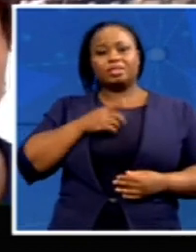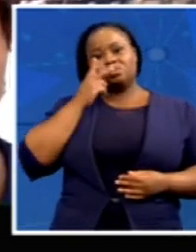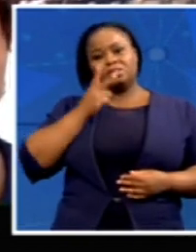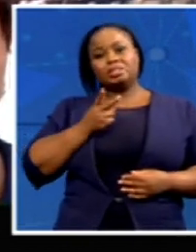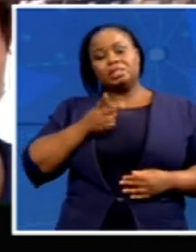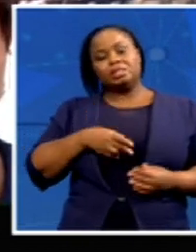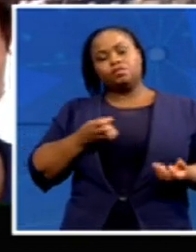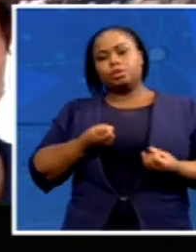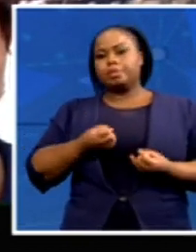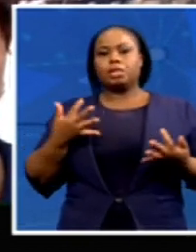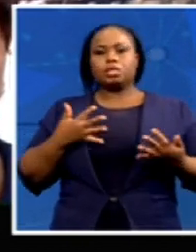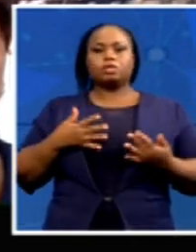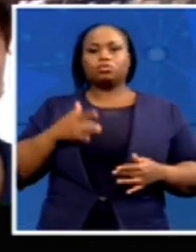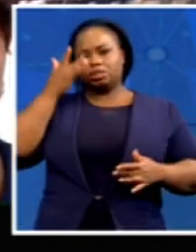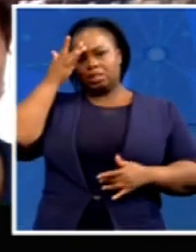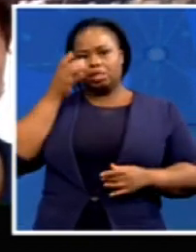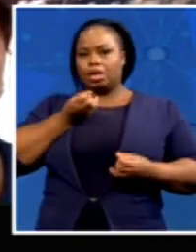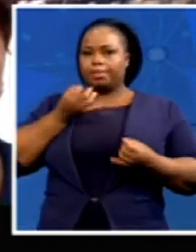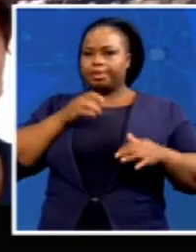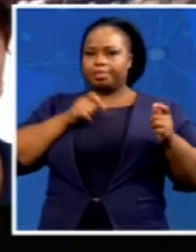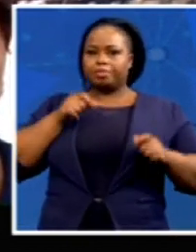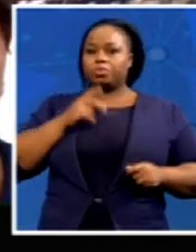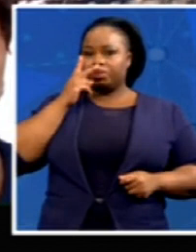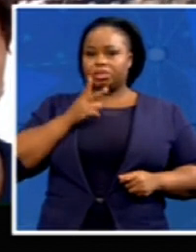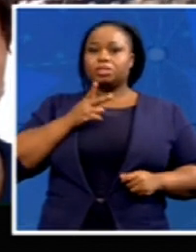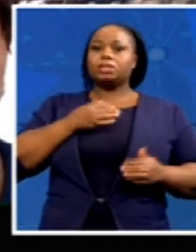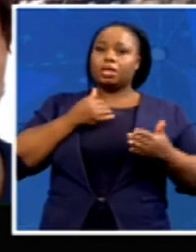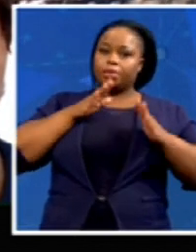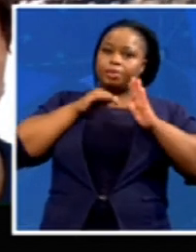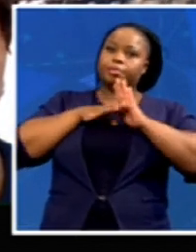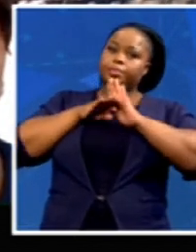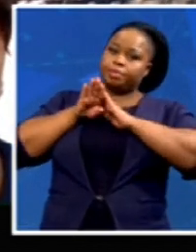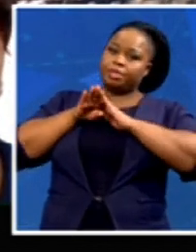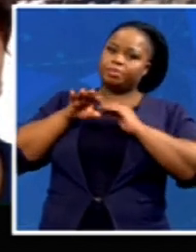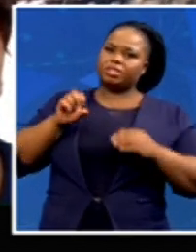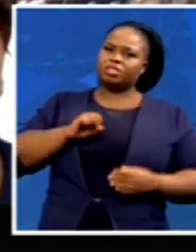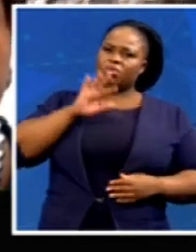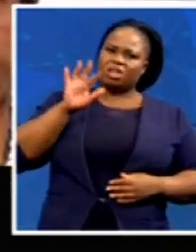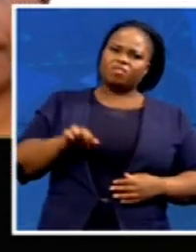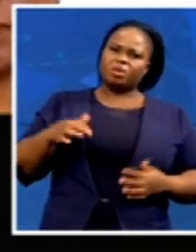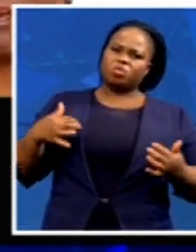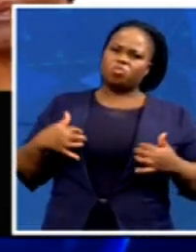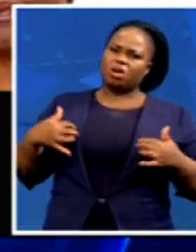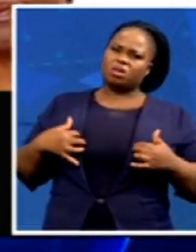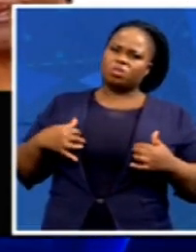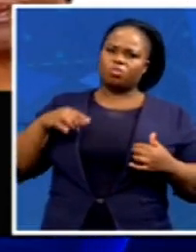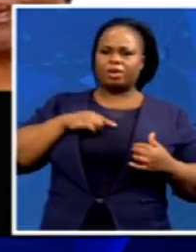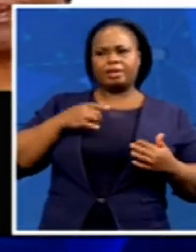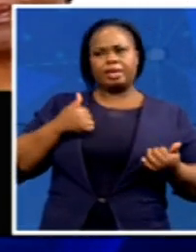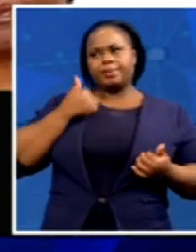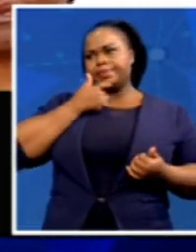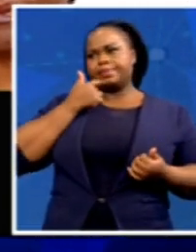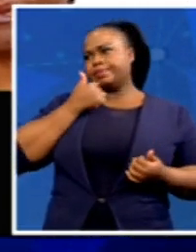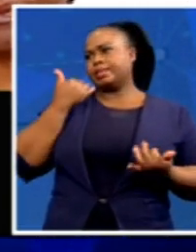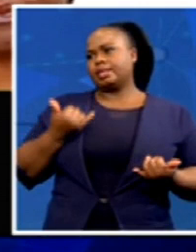see good trends in South Africa, but worrying trends that it might be tipping back up in